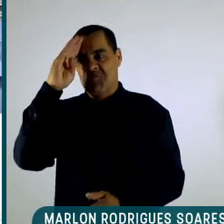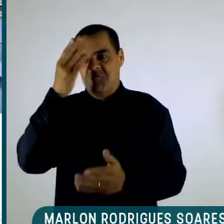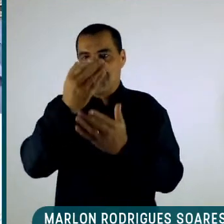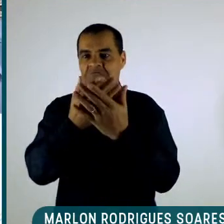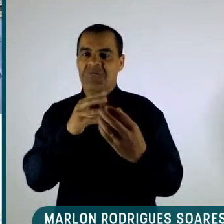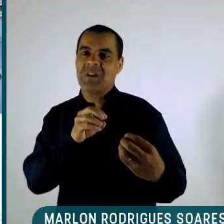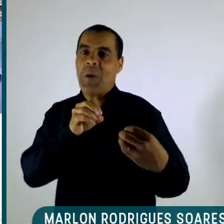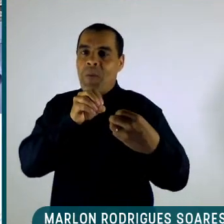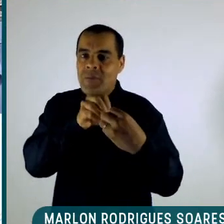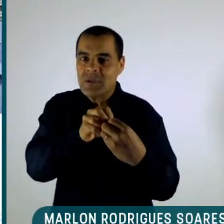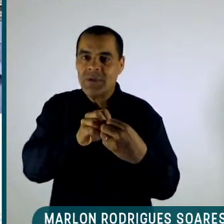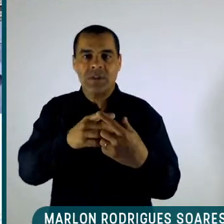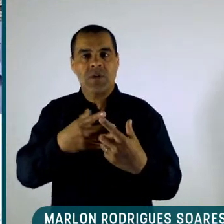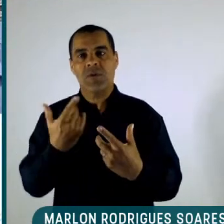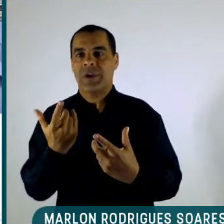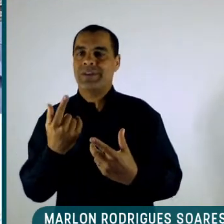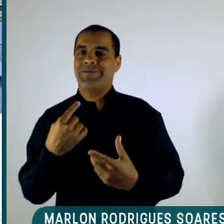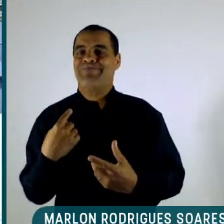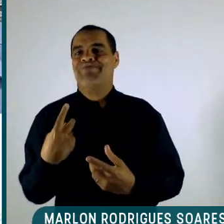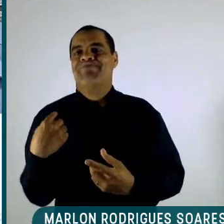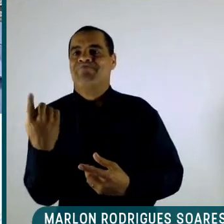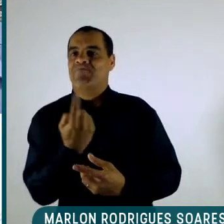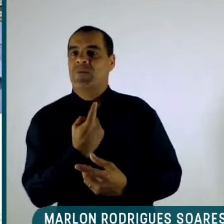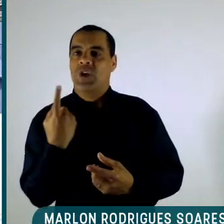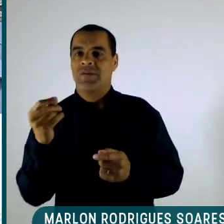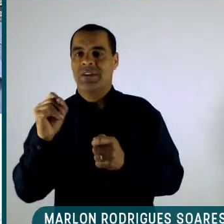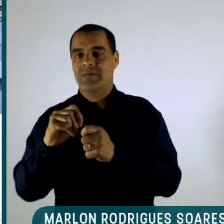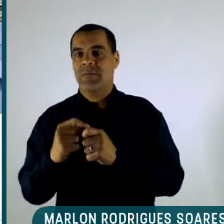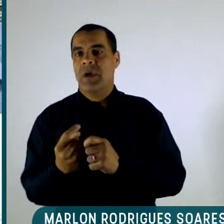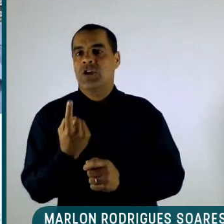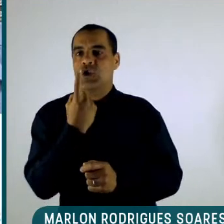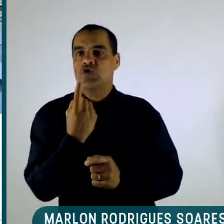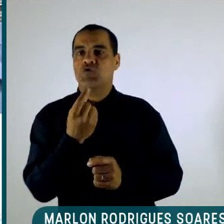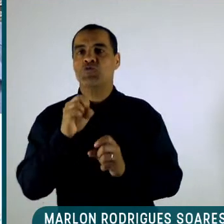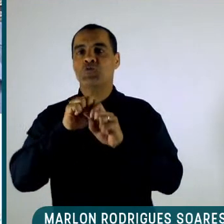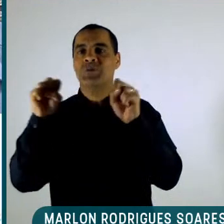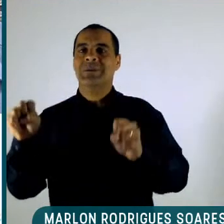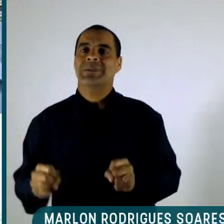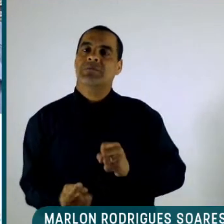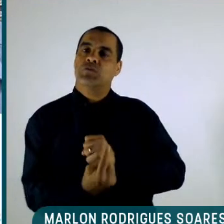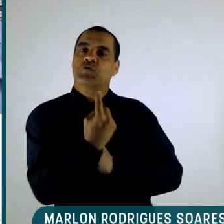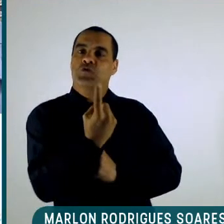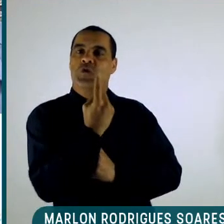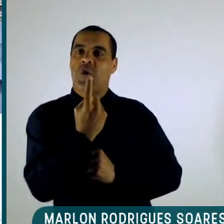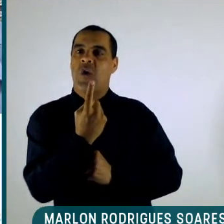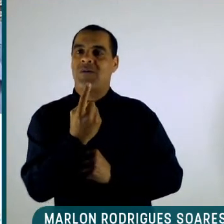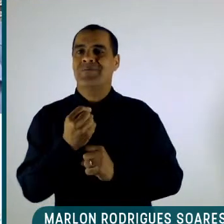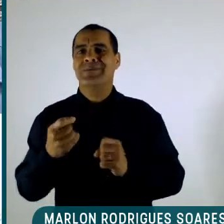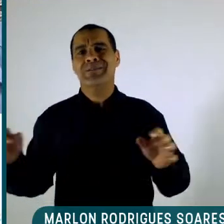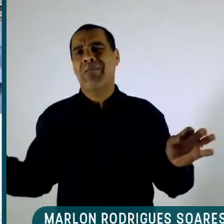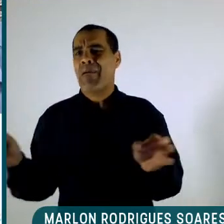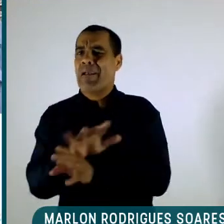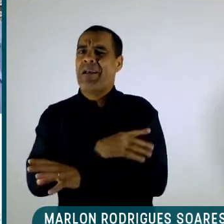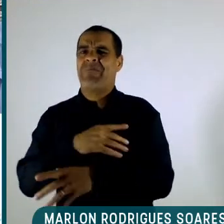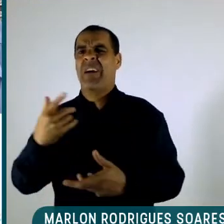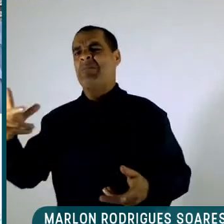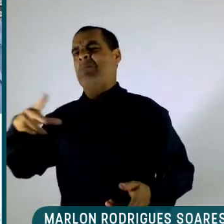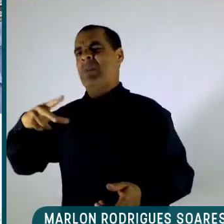believe in this relationship of people understanding that they are united. We have to,